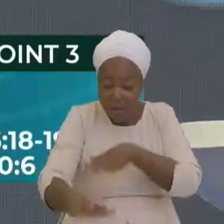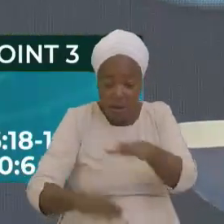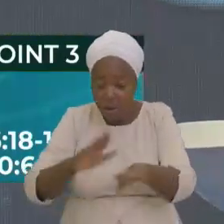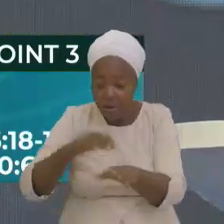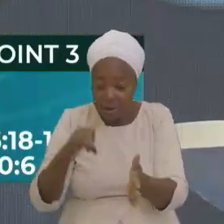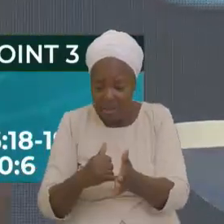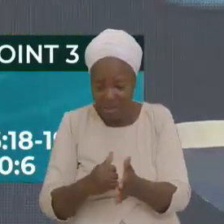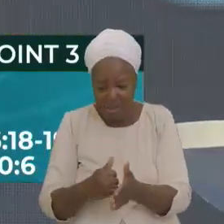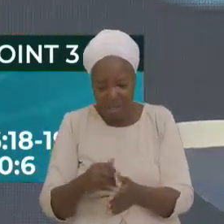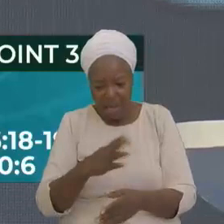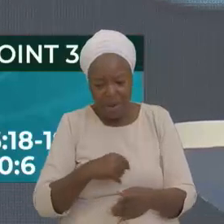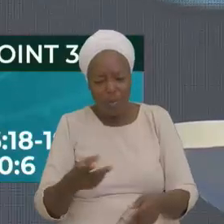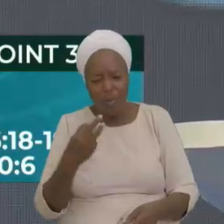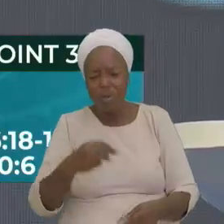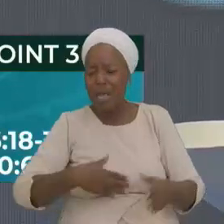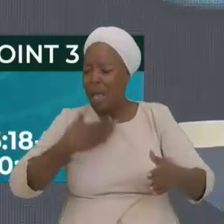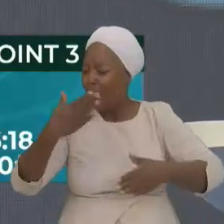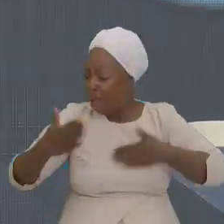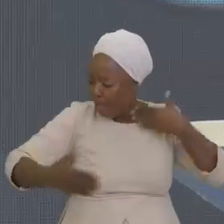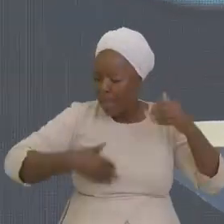was excitement in the city.